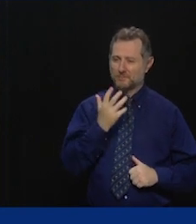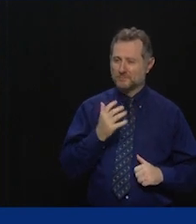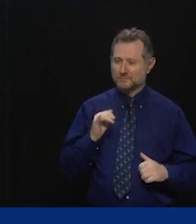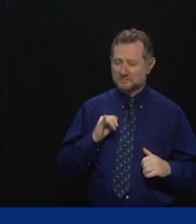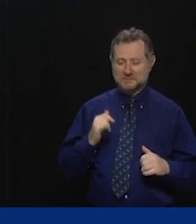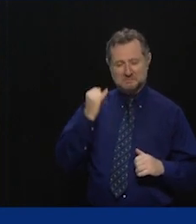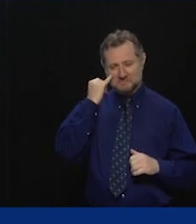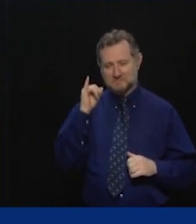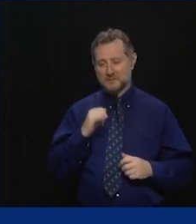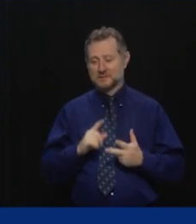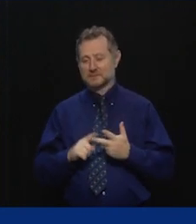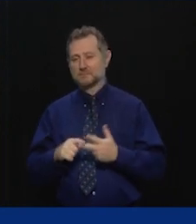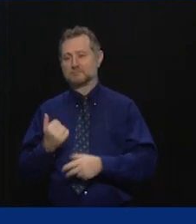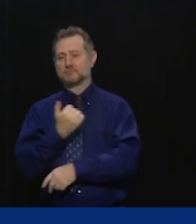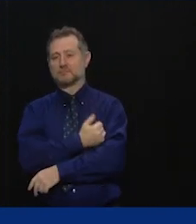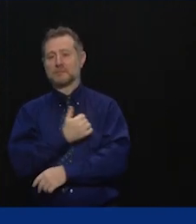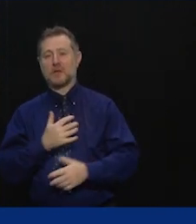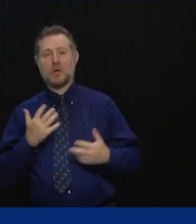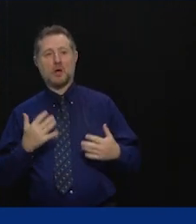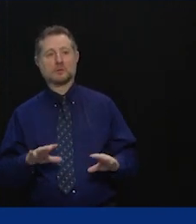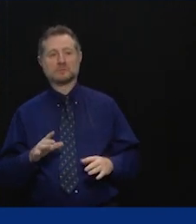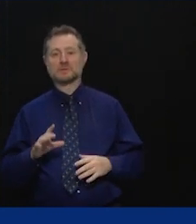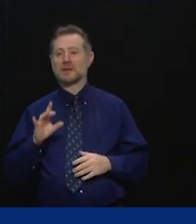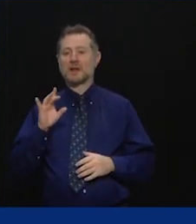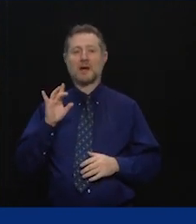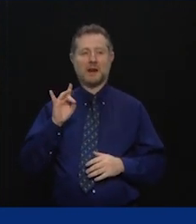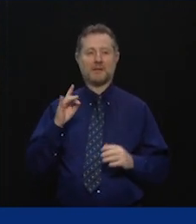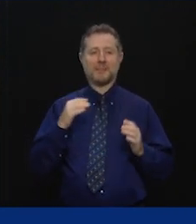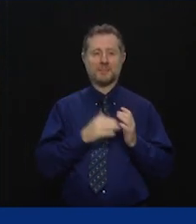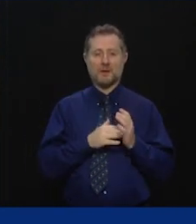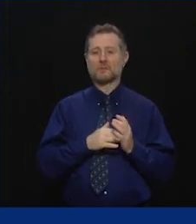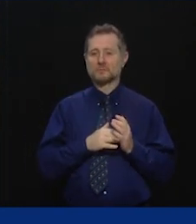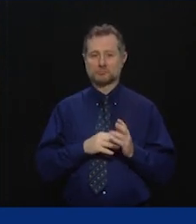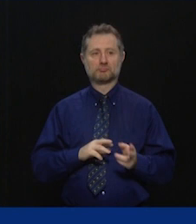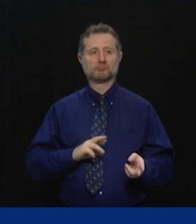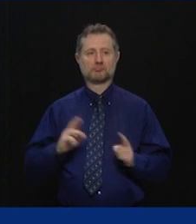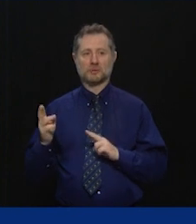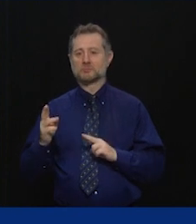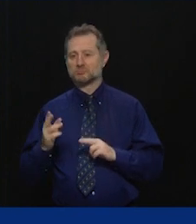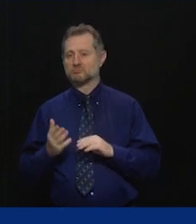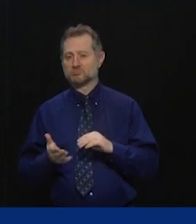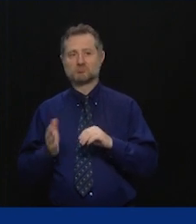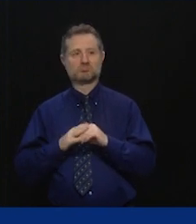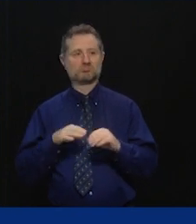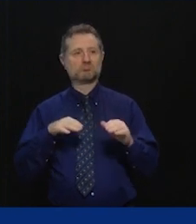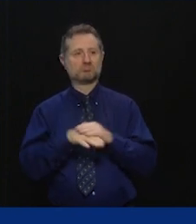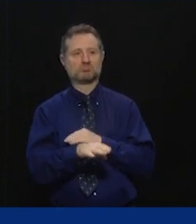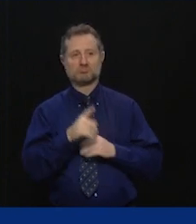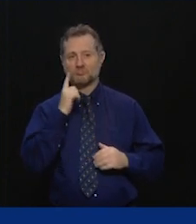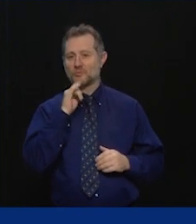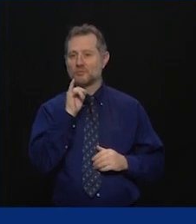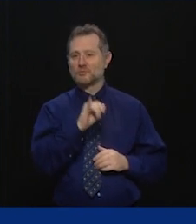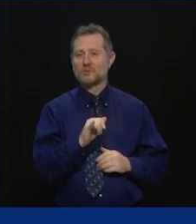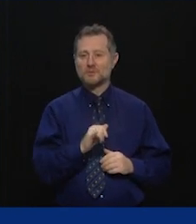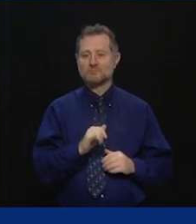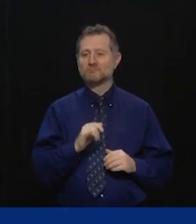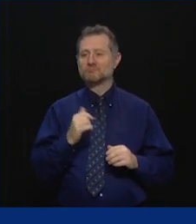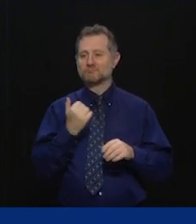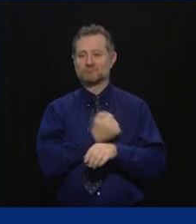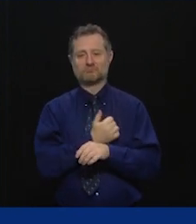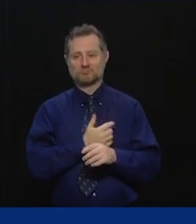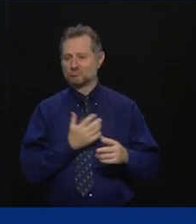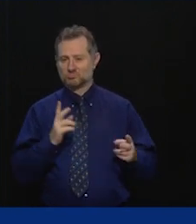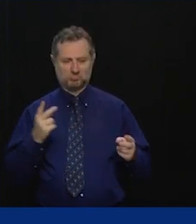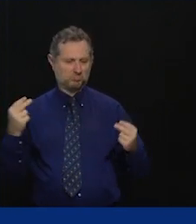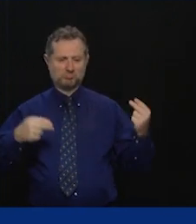let you know there's already 8,000 people ready to roll for our booster shots, and we want people to be participating with this